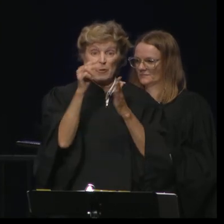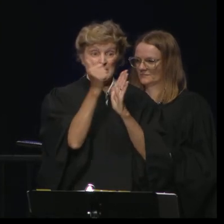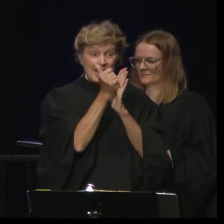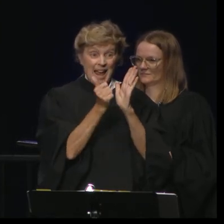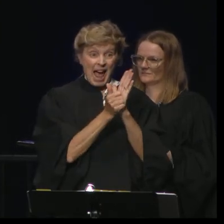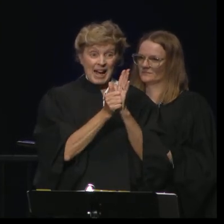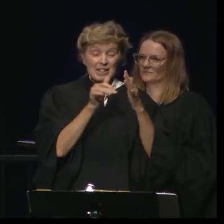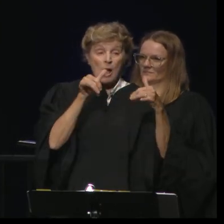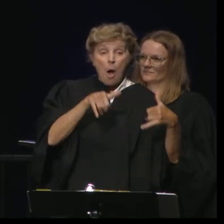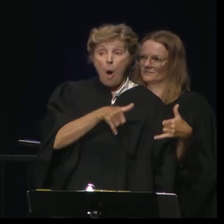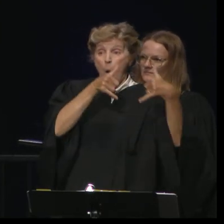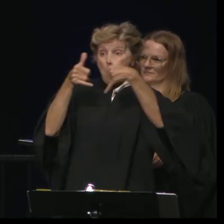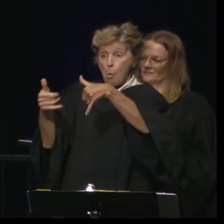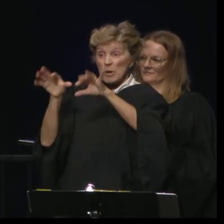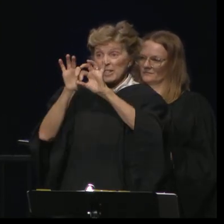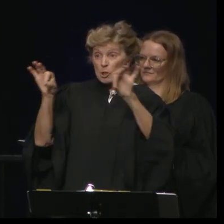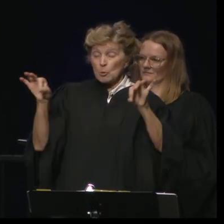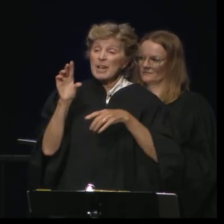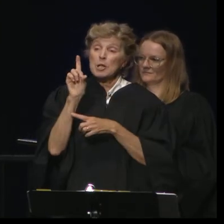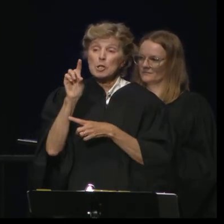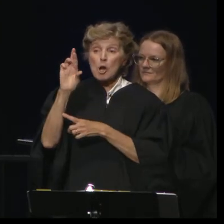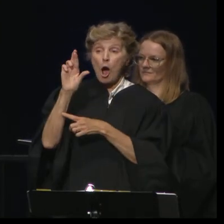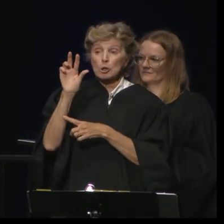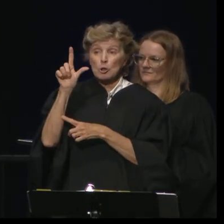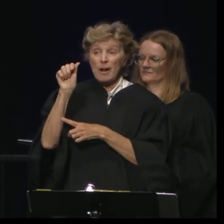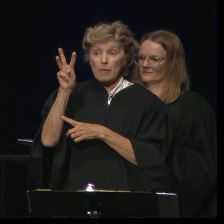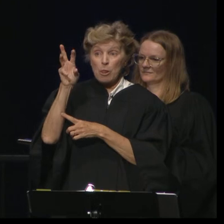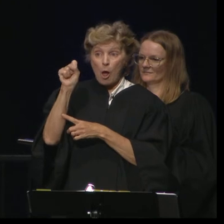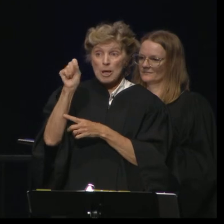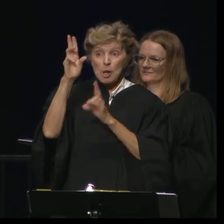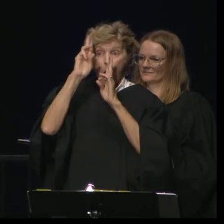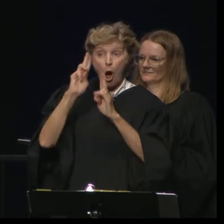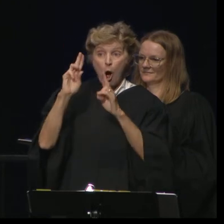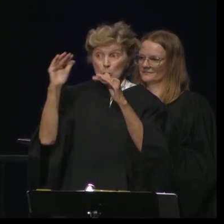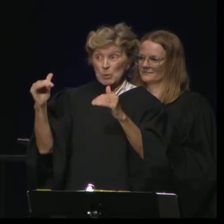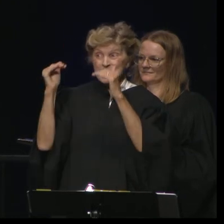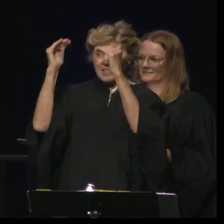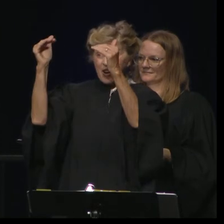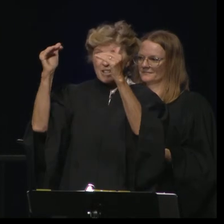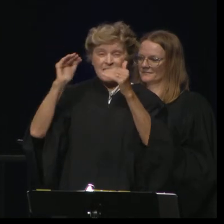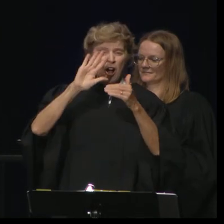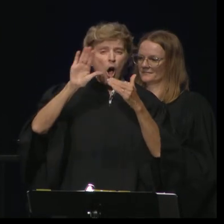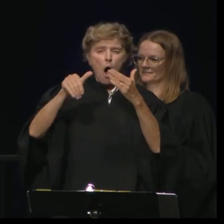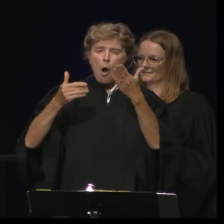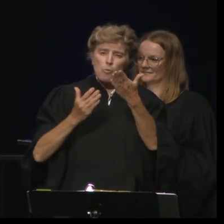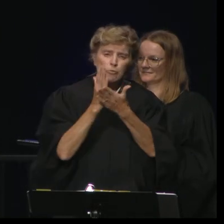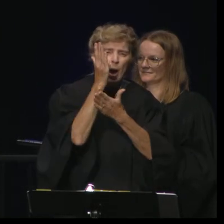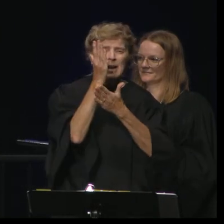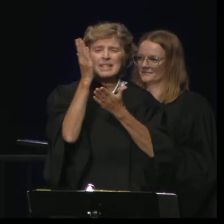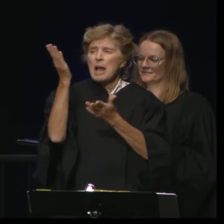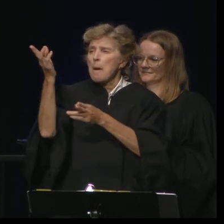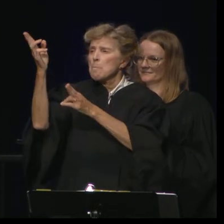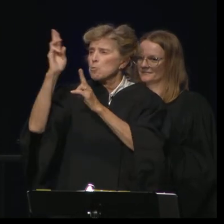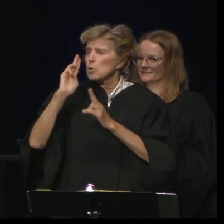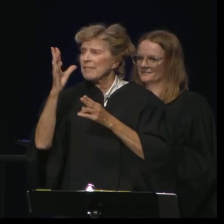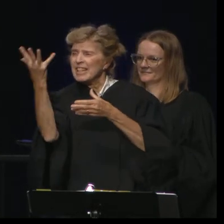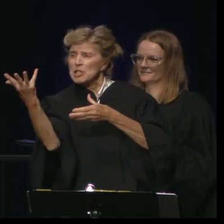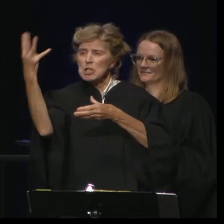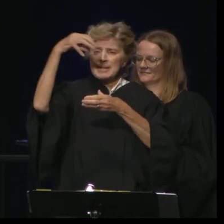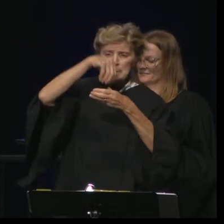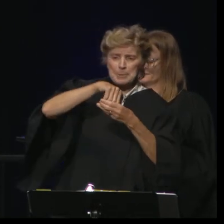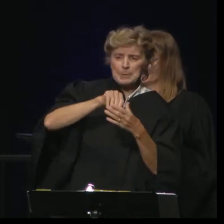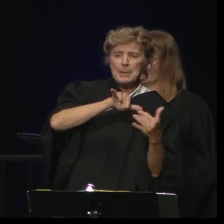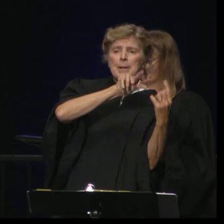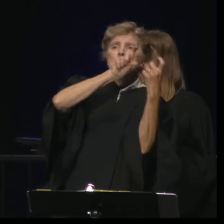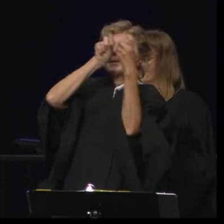has awarded the degree Doctor of Laws Honoris Causa, with all the rights and privileges attended thereon, to